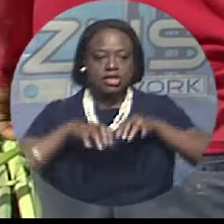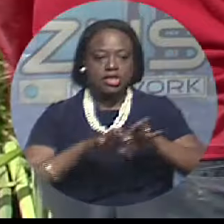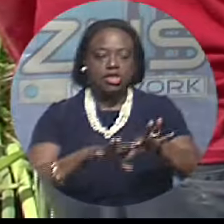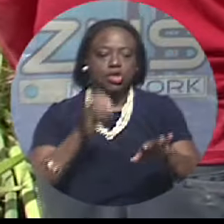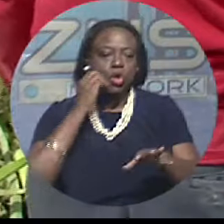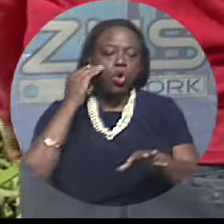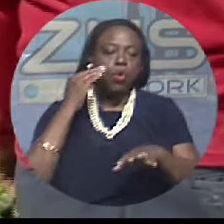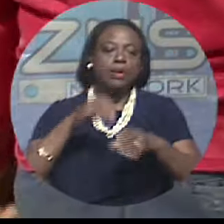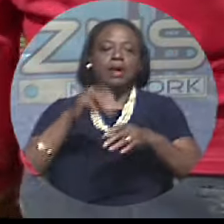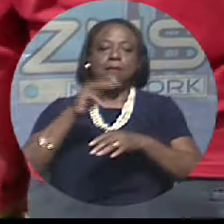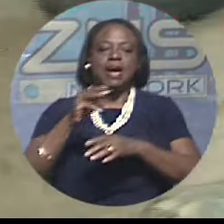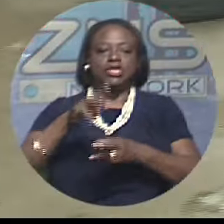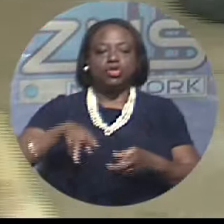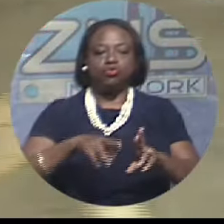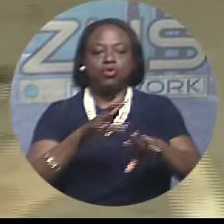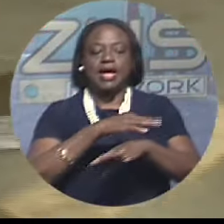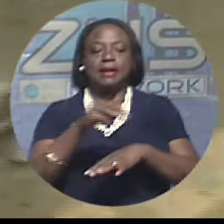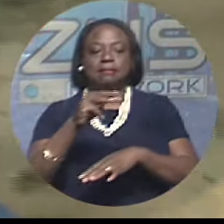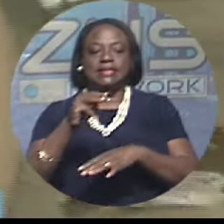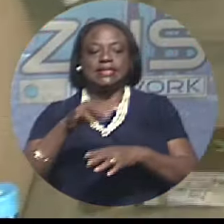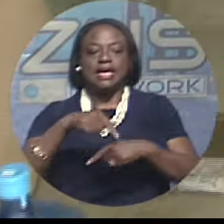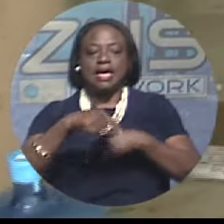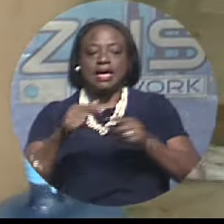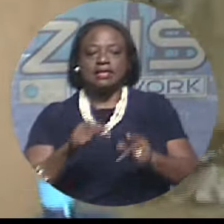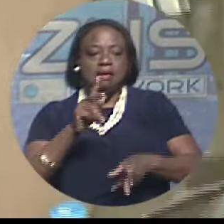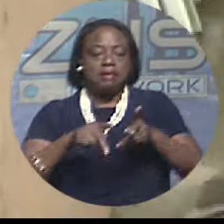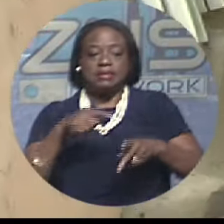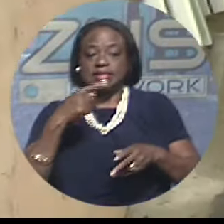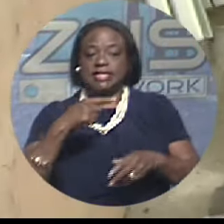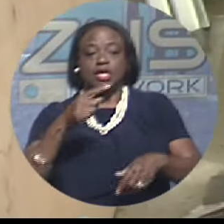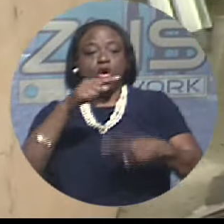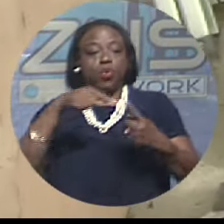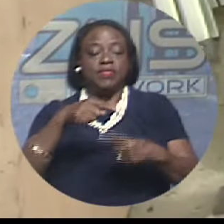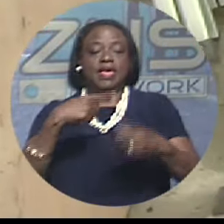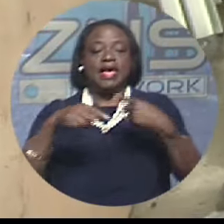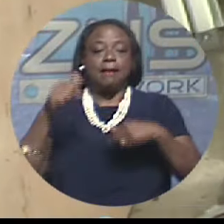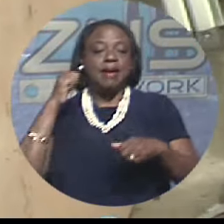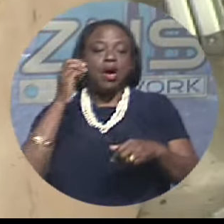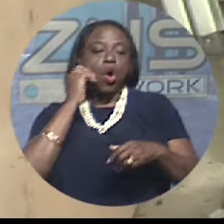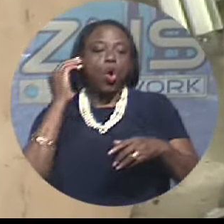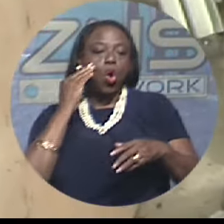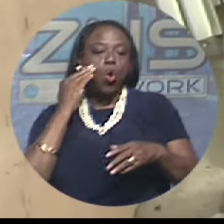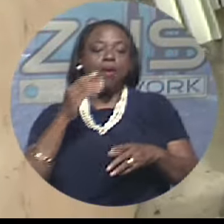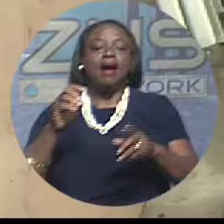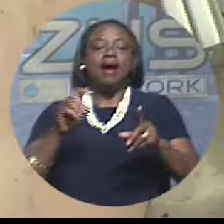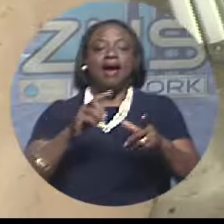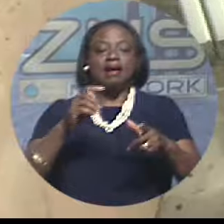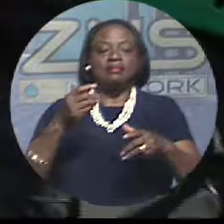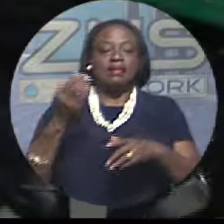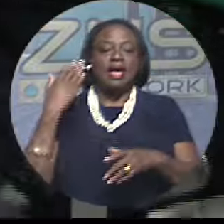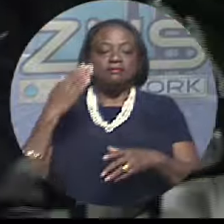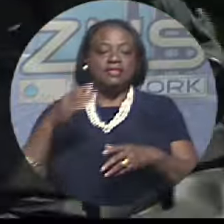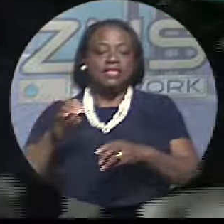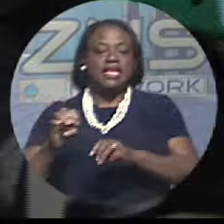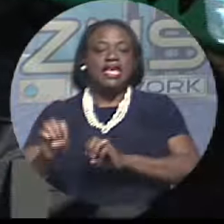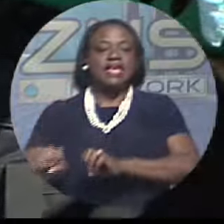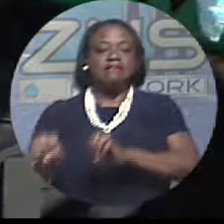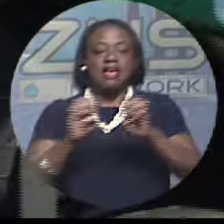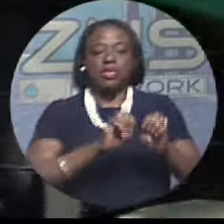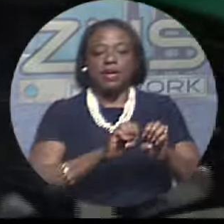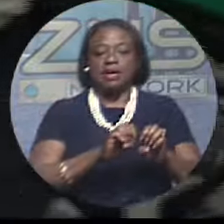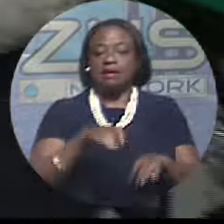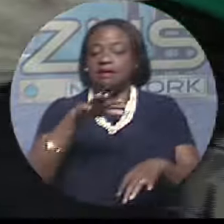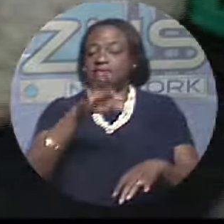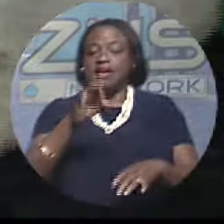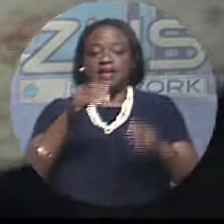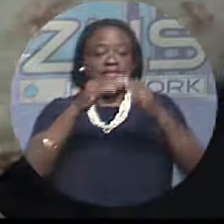Gardens. Residents in those areas said when they returned home after evacuating due to the threat of dangerous storm surge, they found the houses